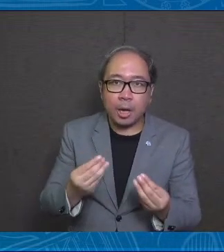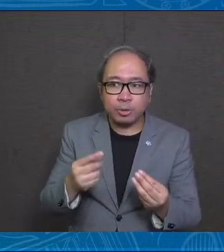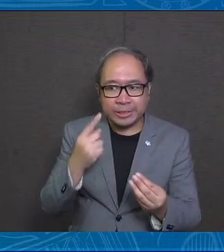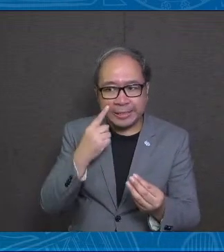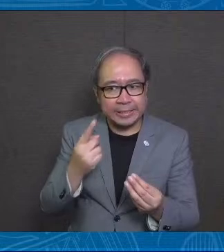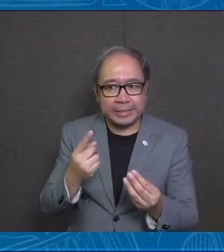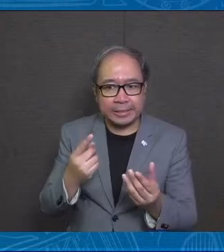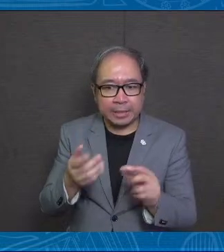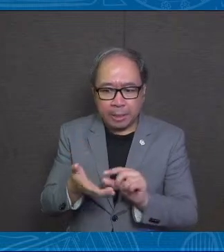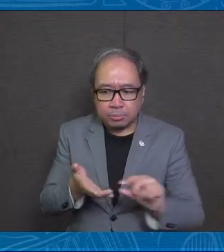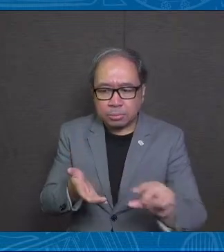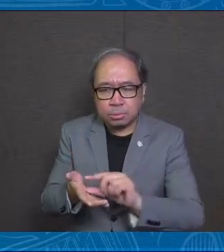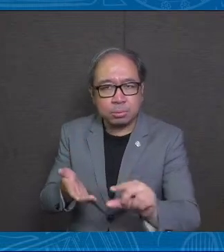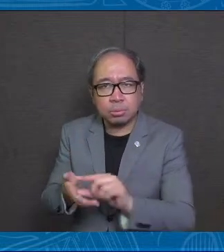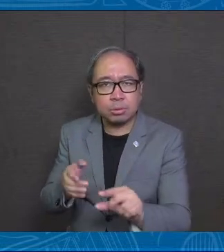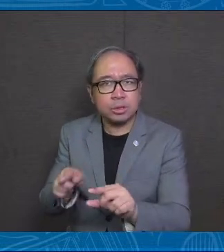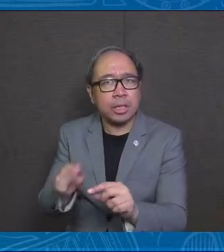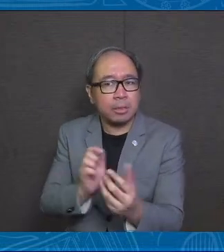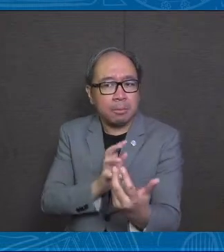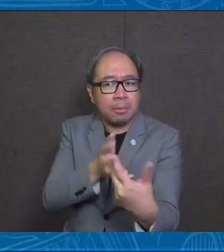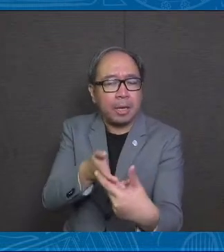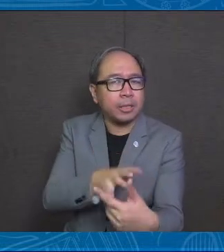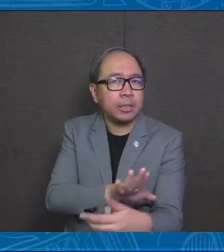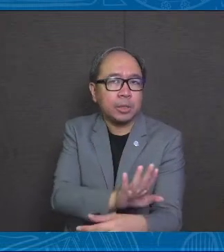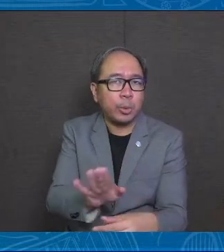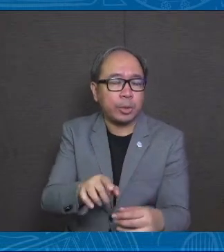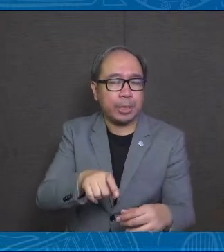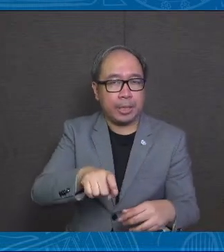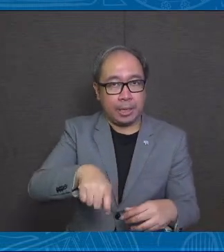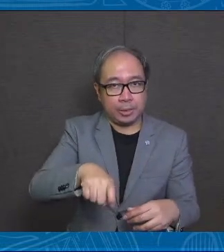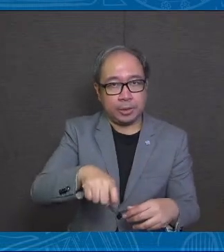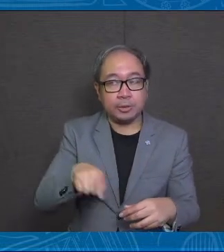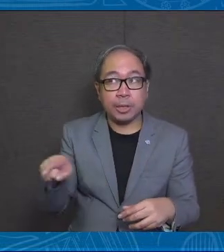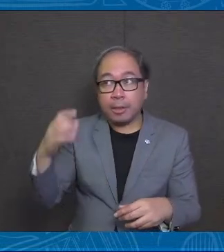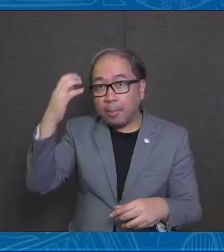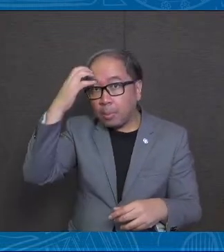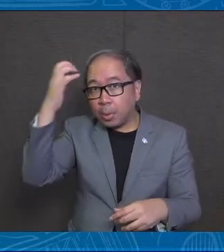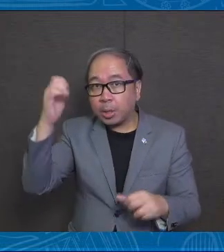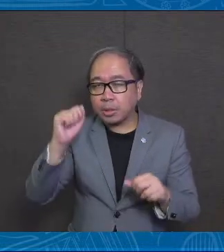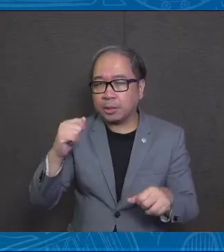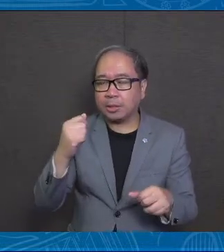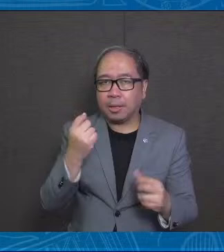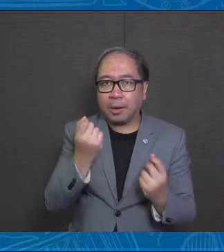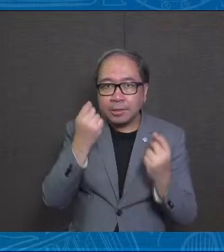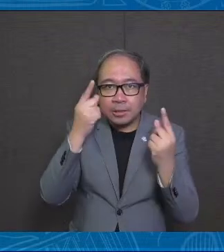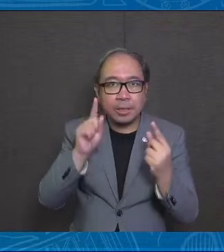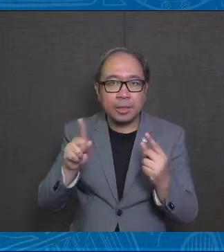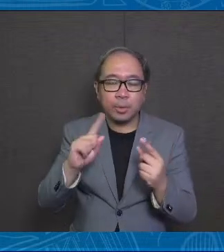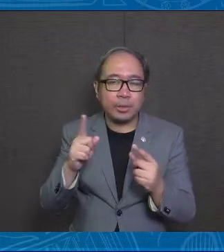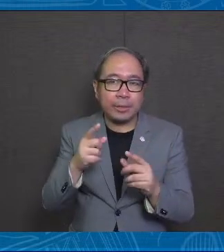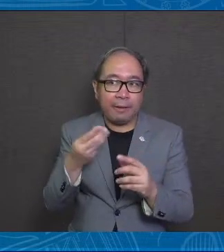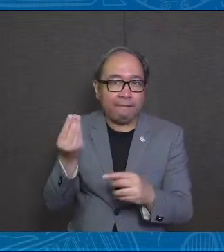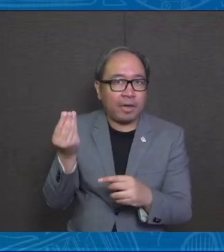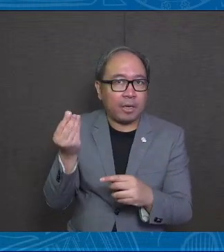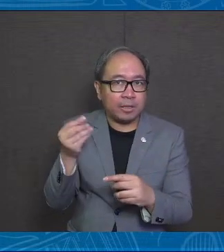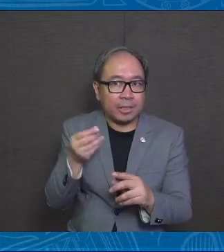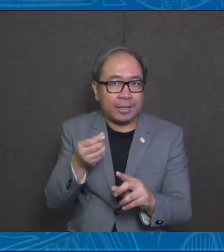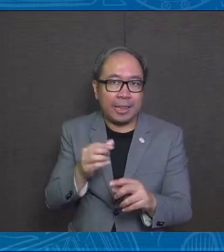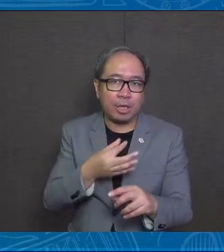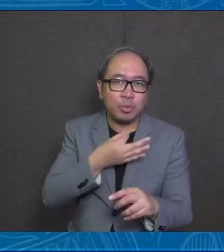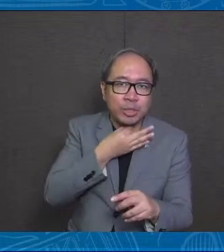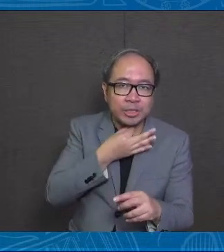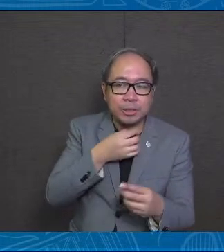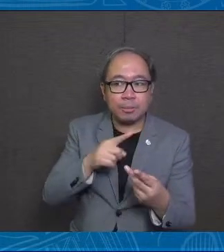allocations. These tools allow governments to better anticipate the financial risks and financial impacts of disasters.